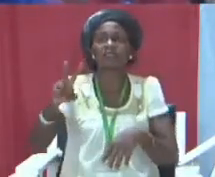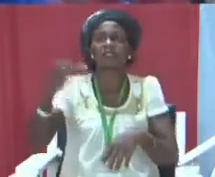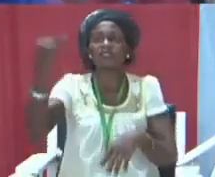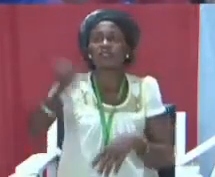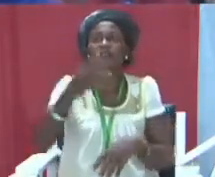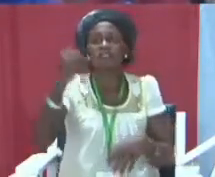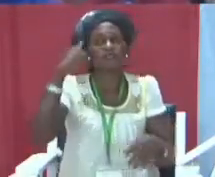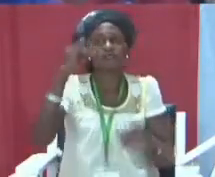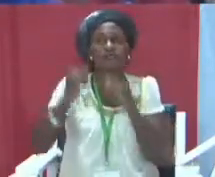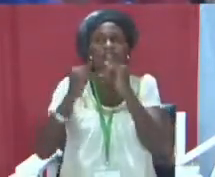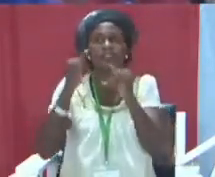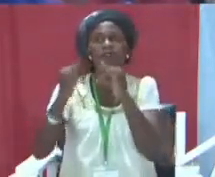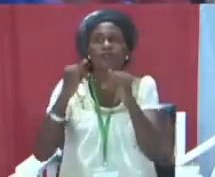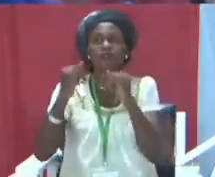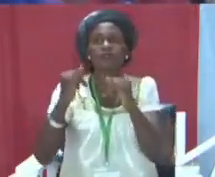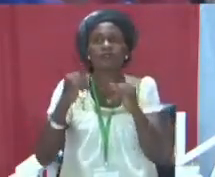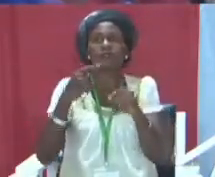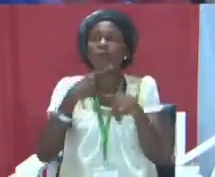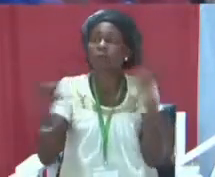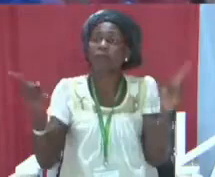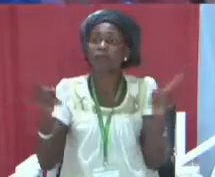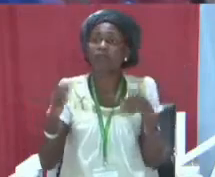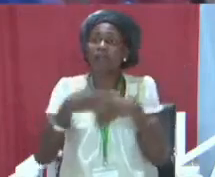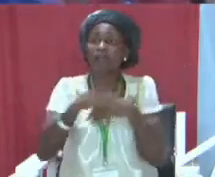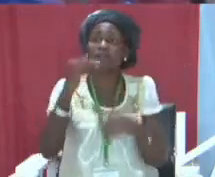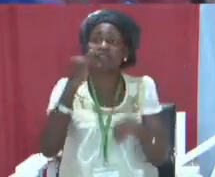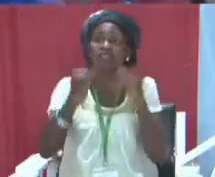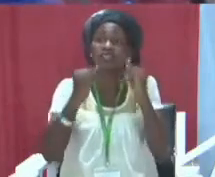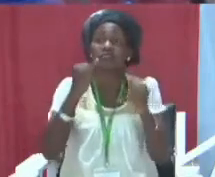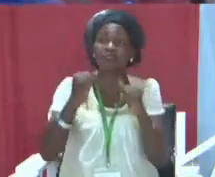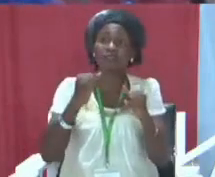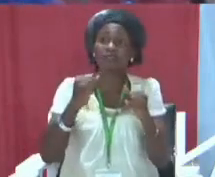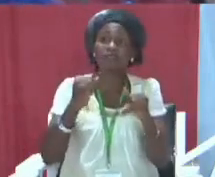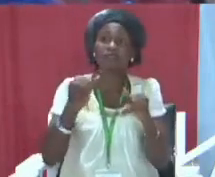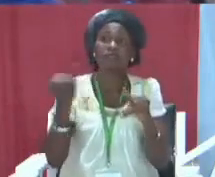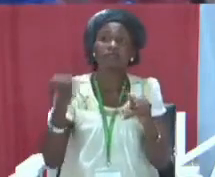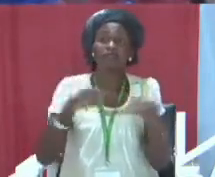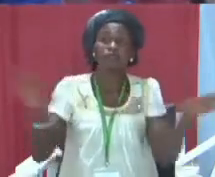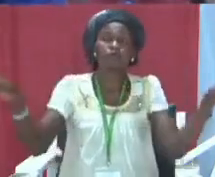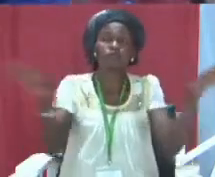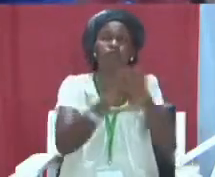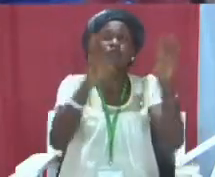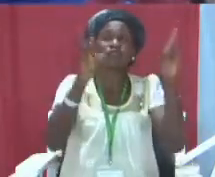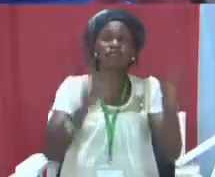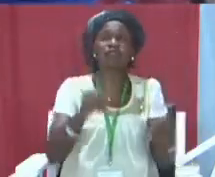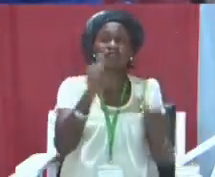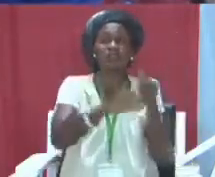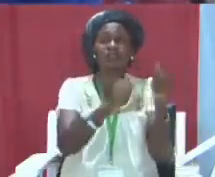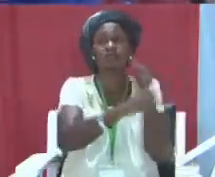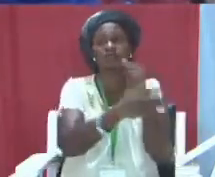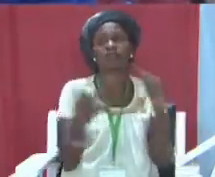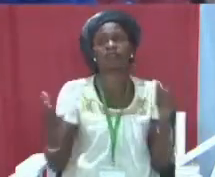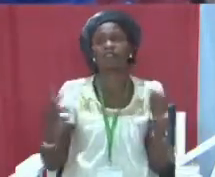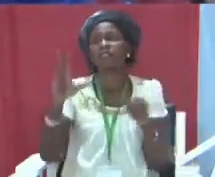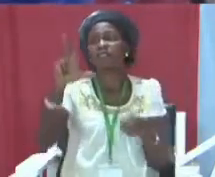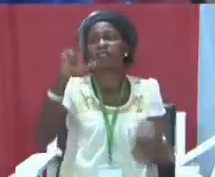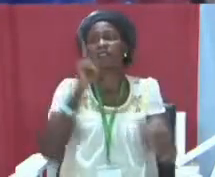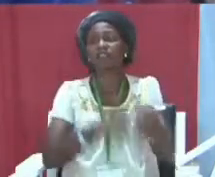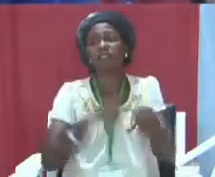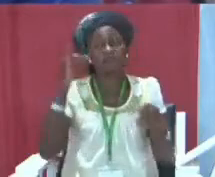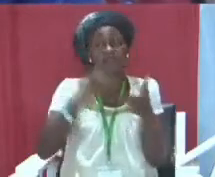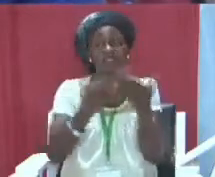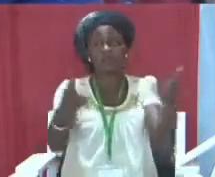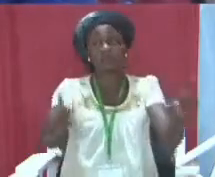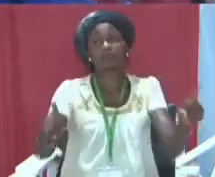invited him for interview. But after the interview, they will shut down everything. 3 times it